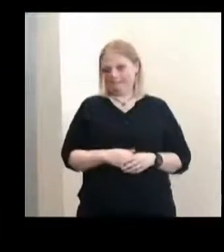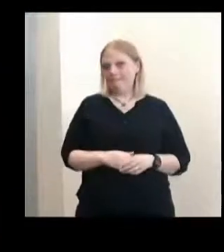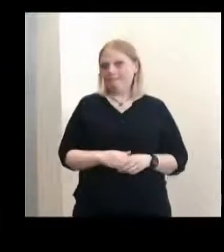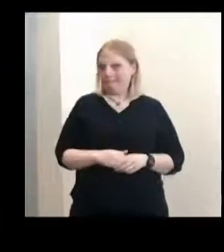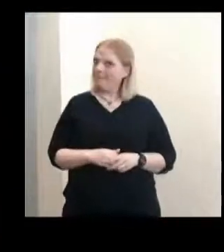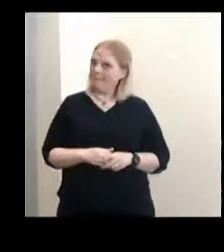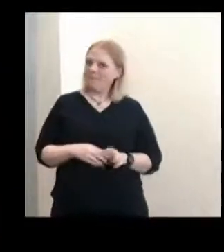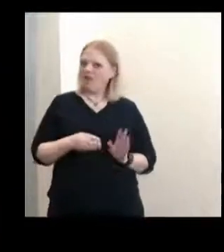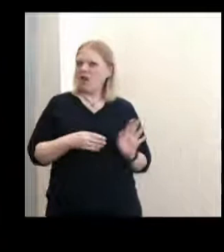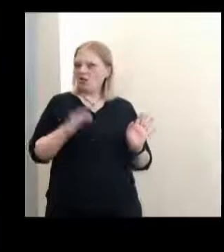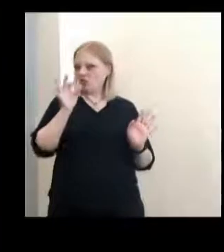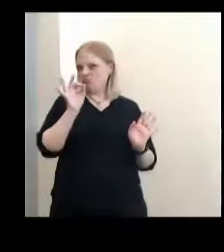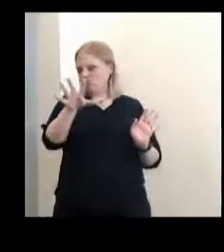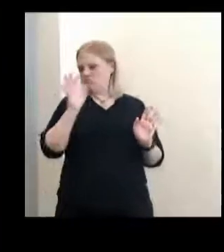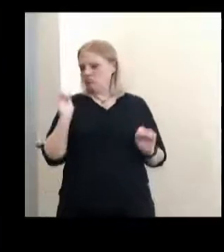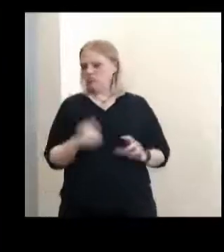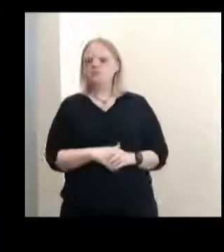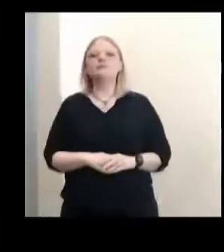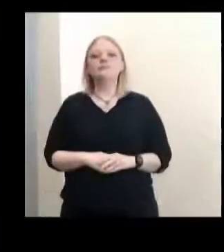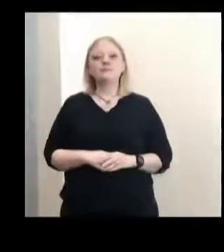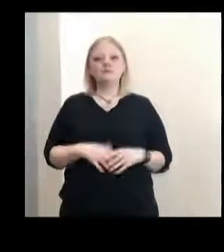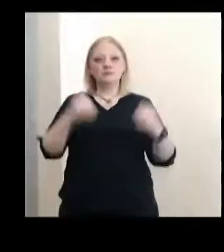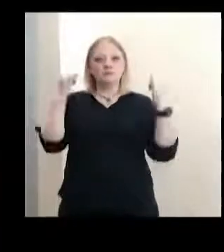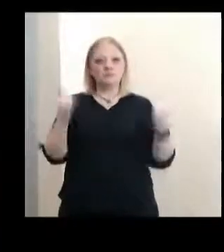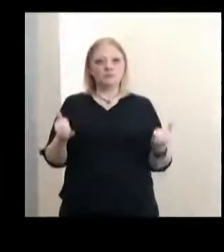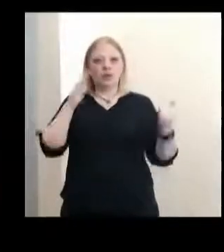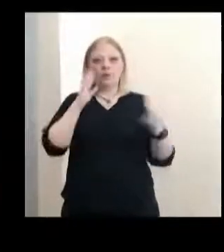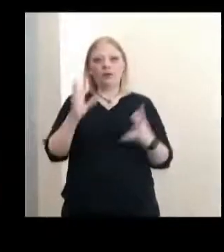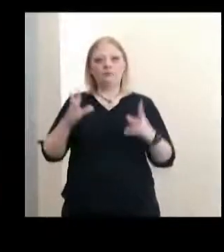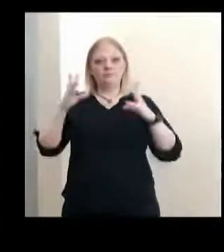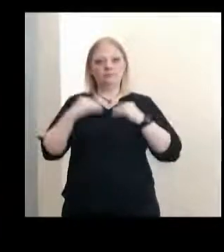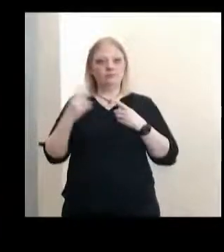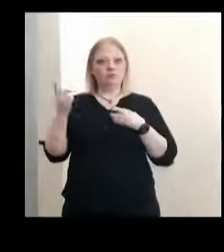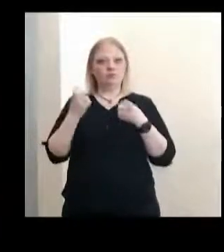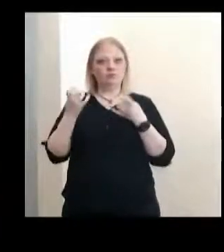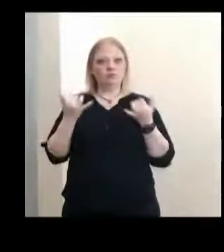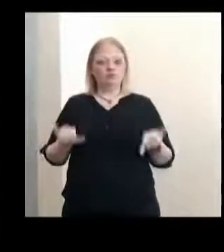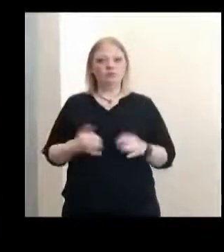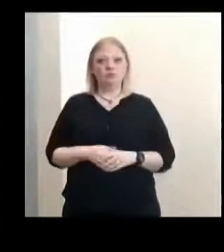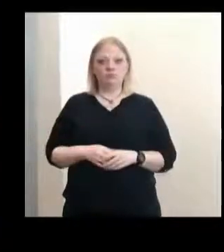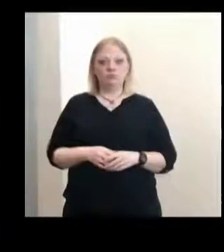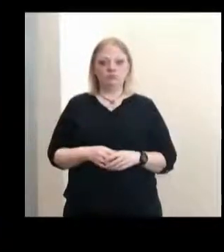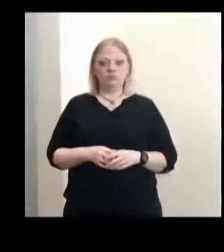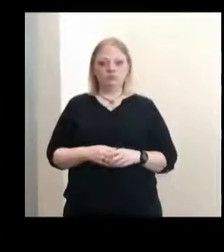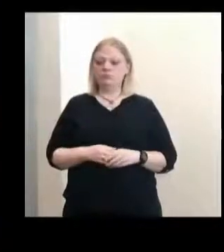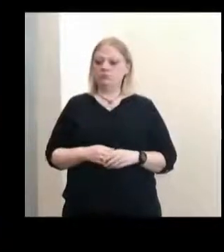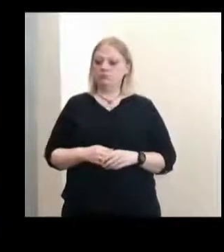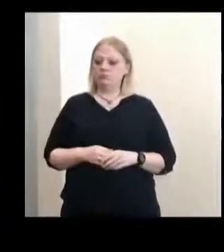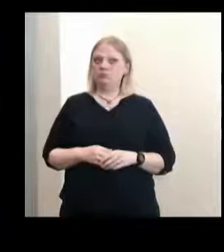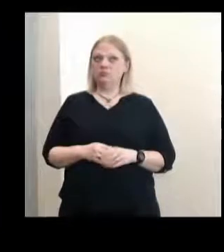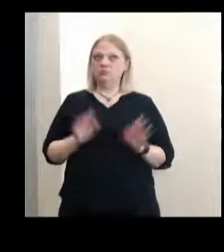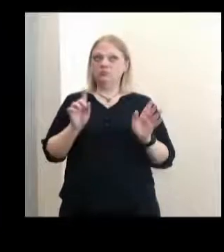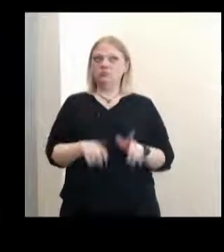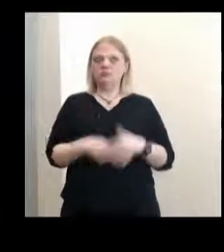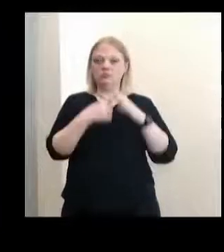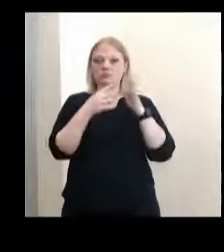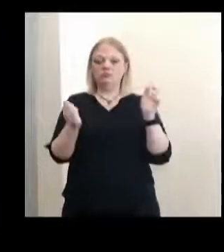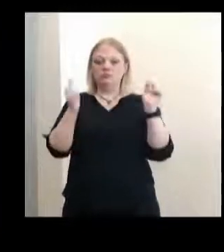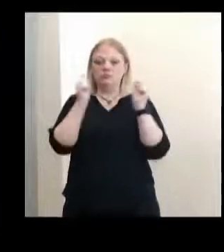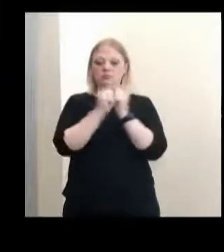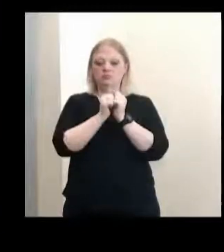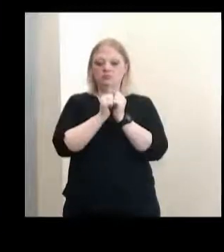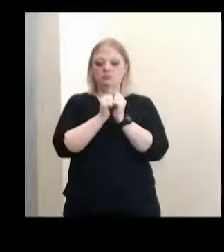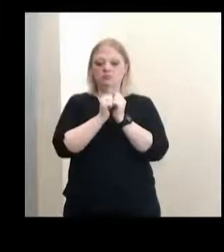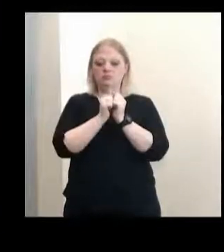So I'll just leave it at that. So we will open it up to questions now, and we will start with